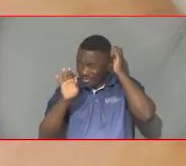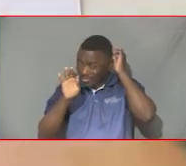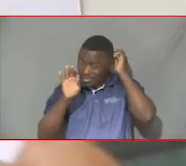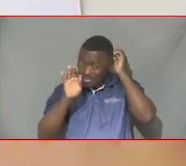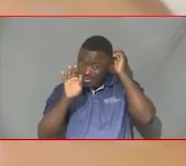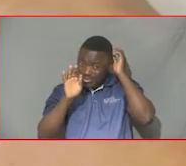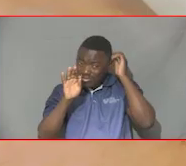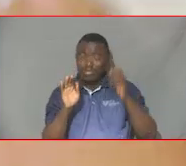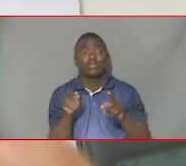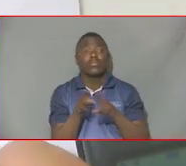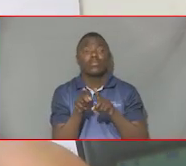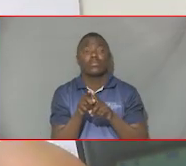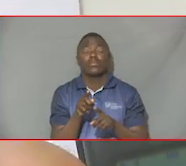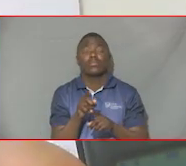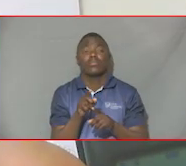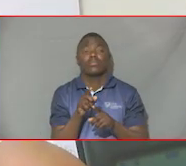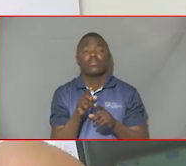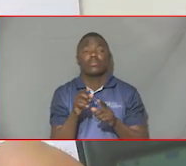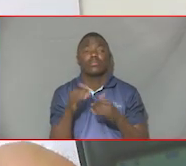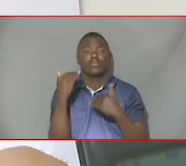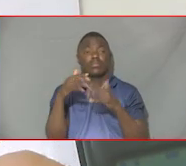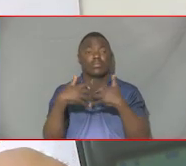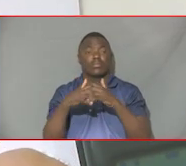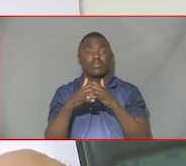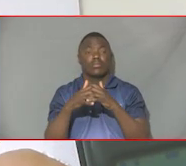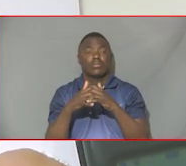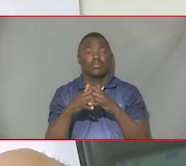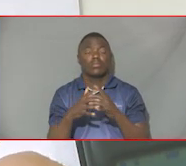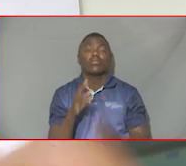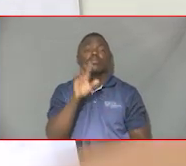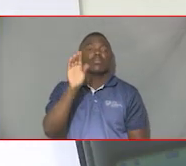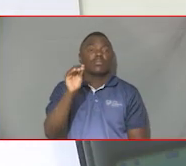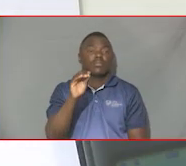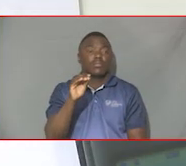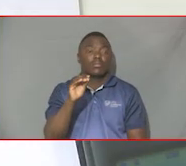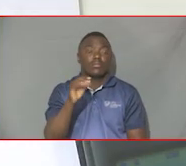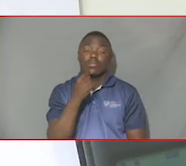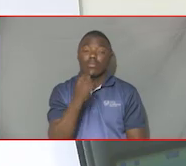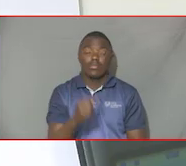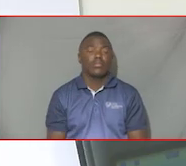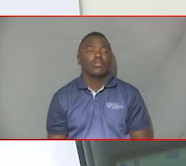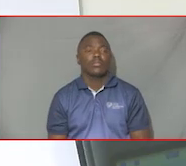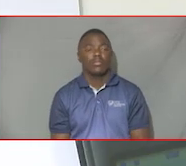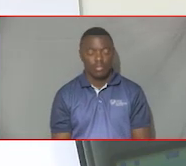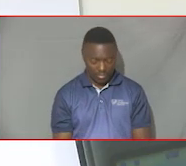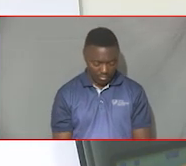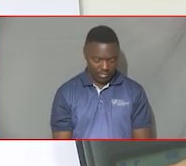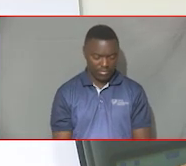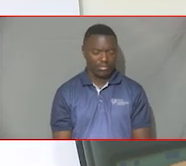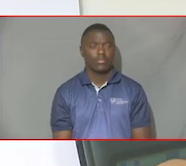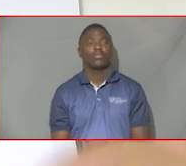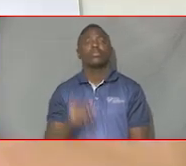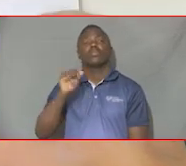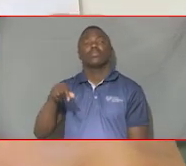is not a scatter plot of this data set. They're asking a question that says, there is